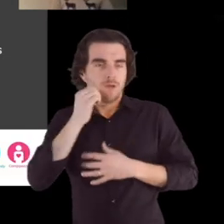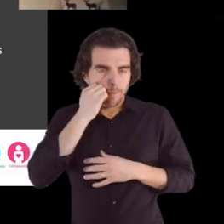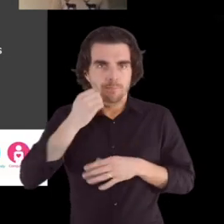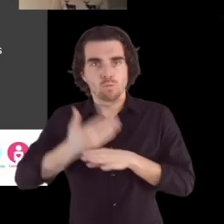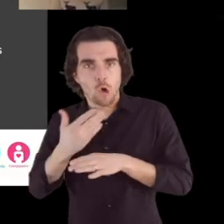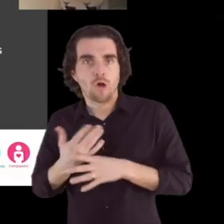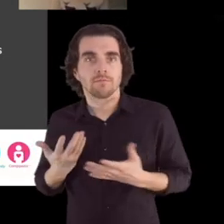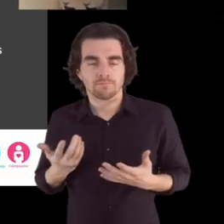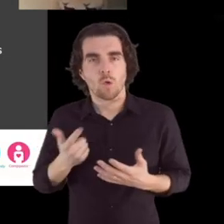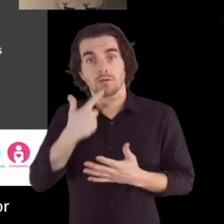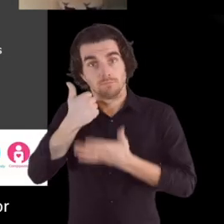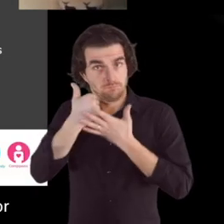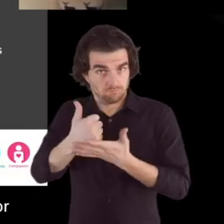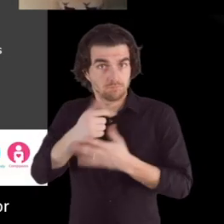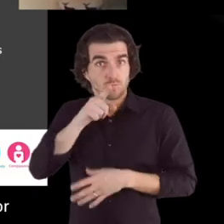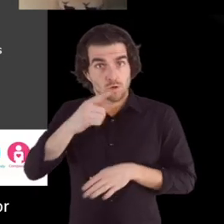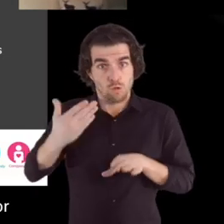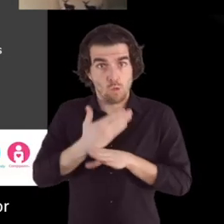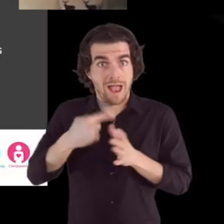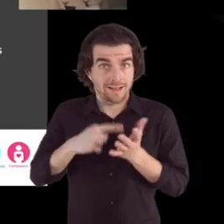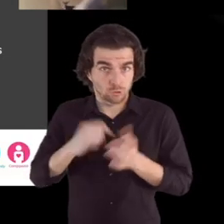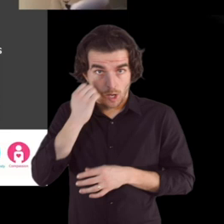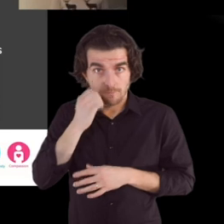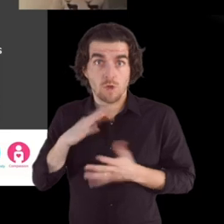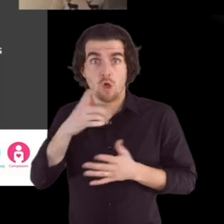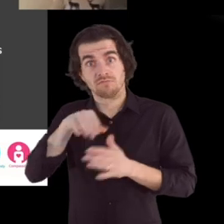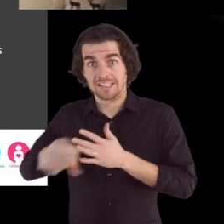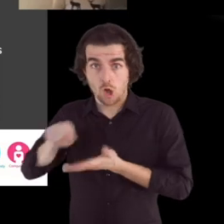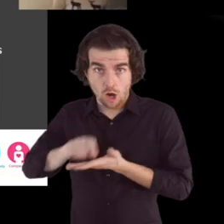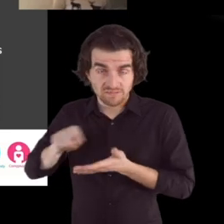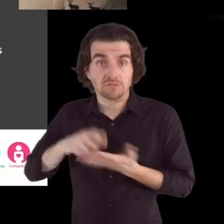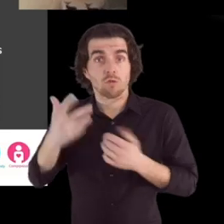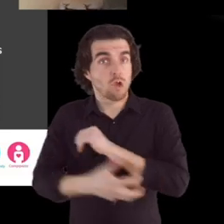So some top tips for kind of whether you're working from home or whether you're in the office or